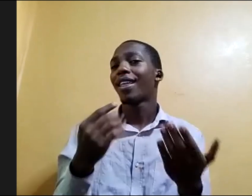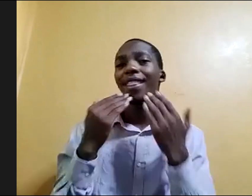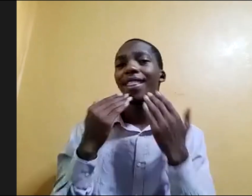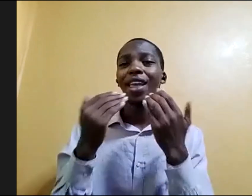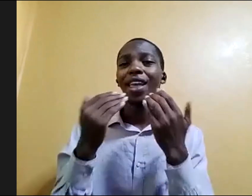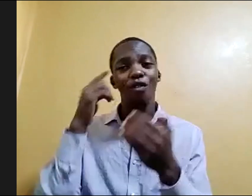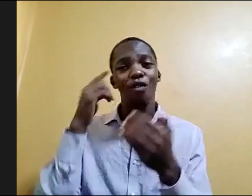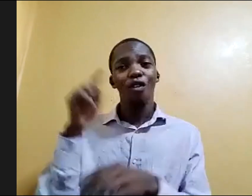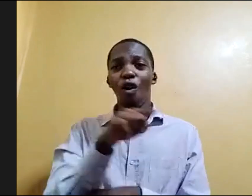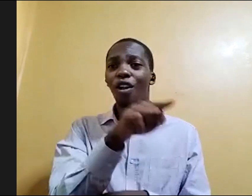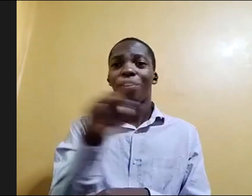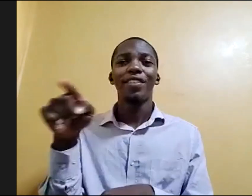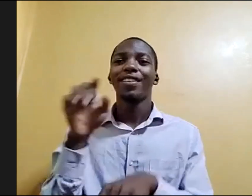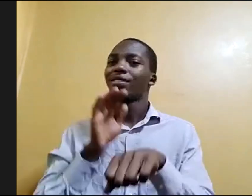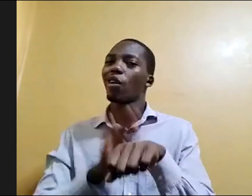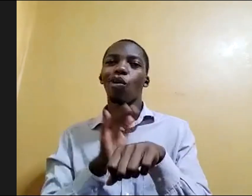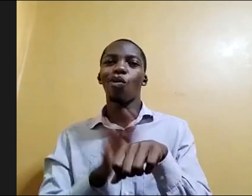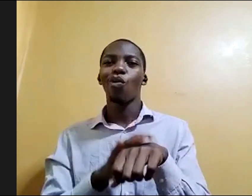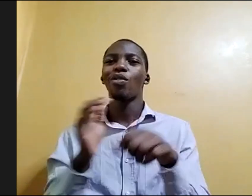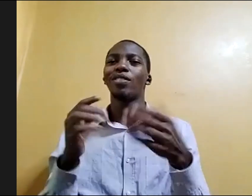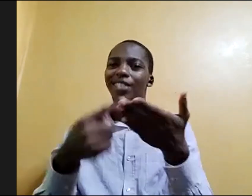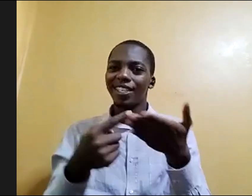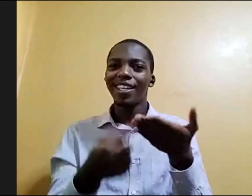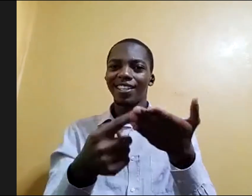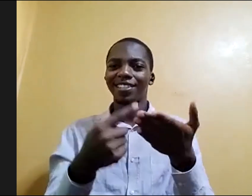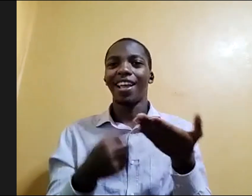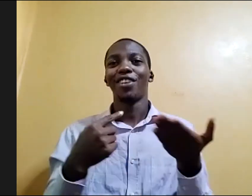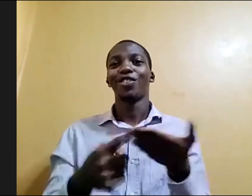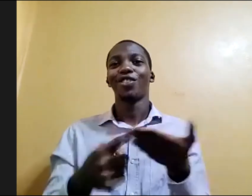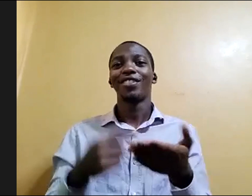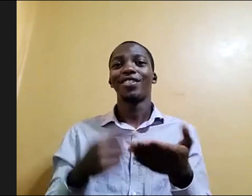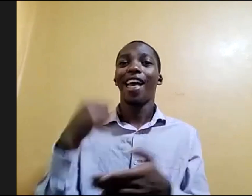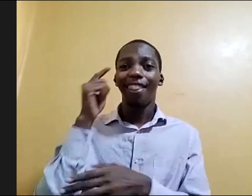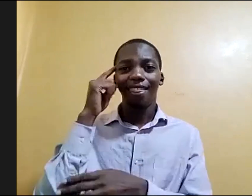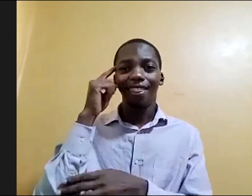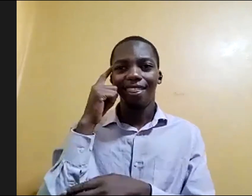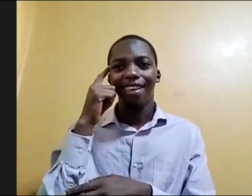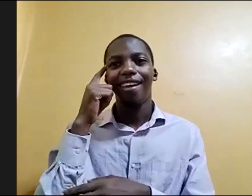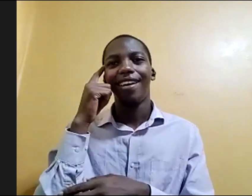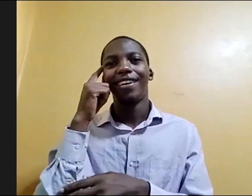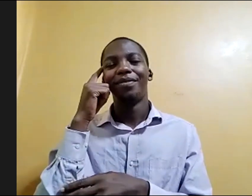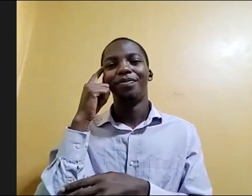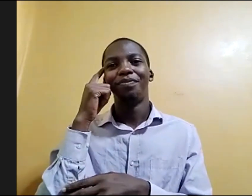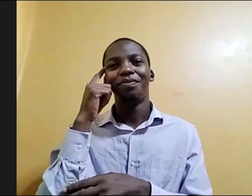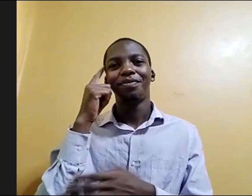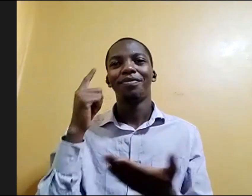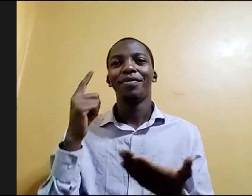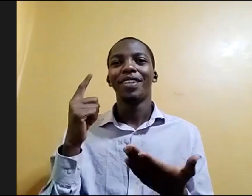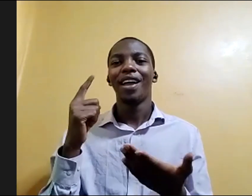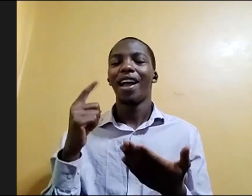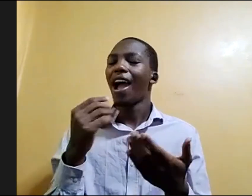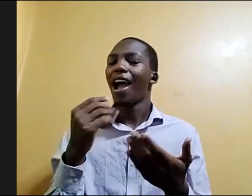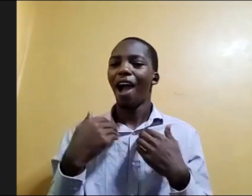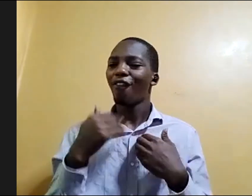very insightful discussion. I think that we have a all said in one